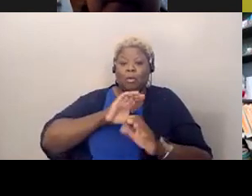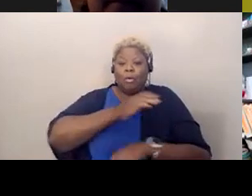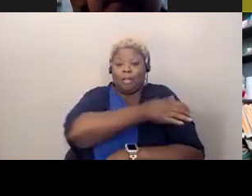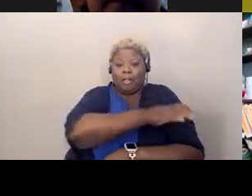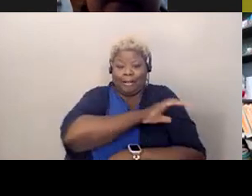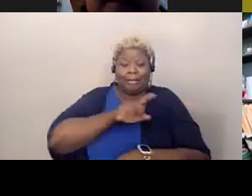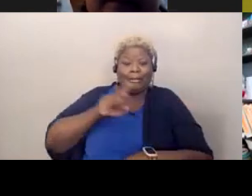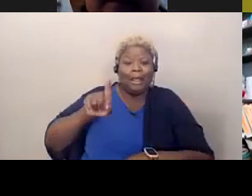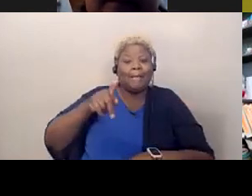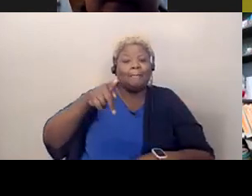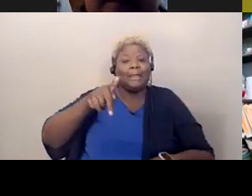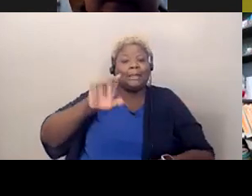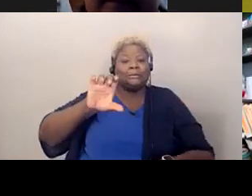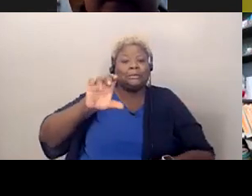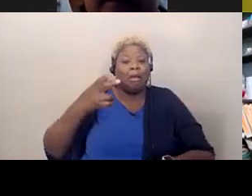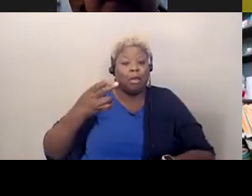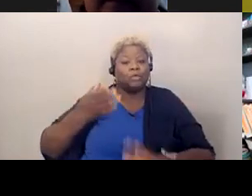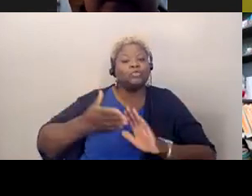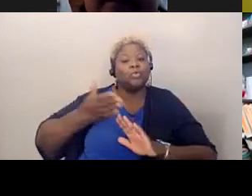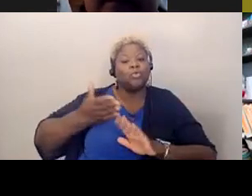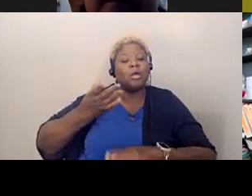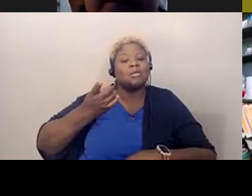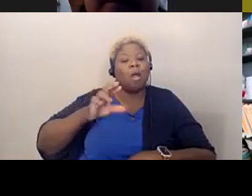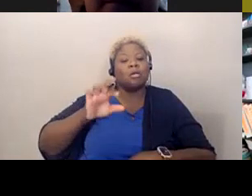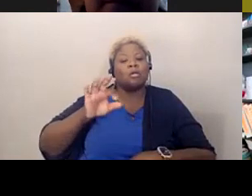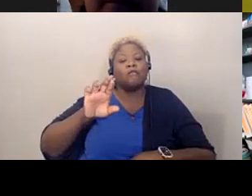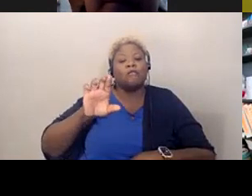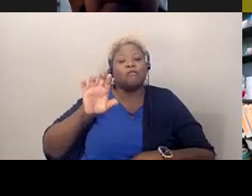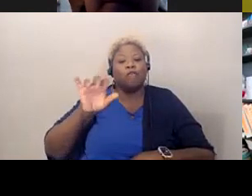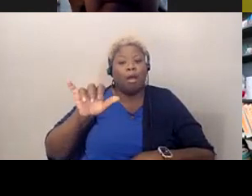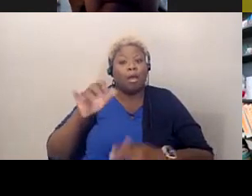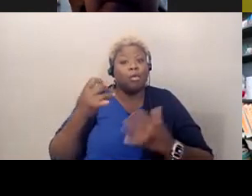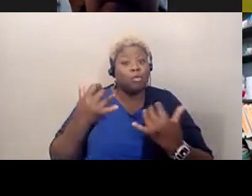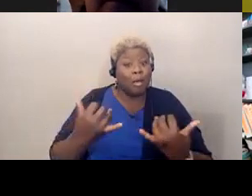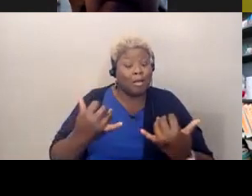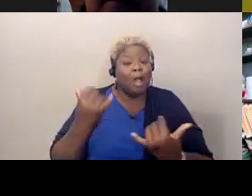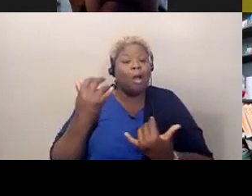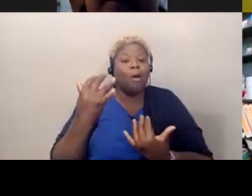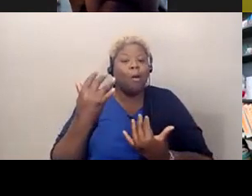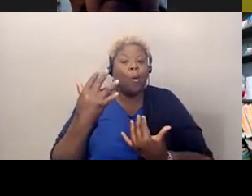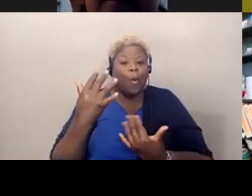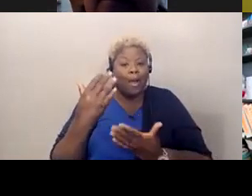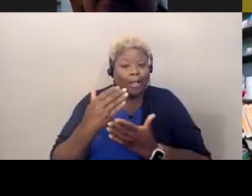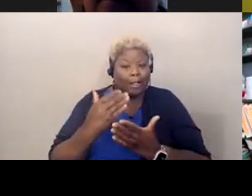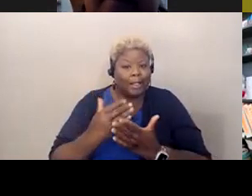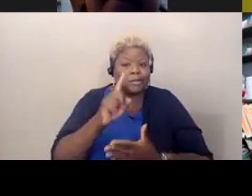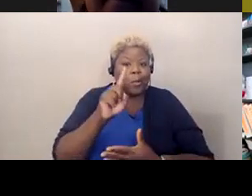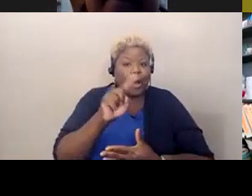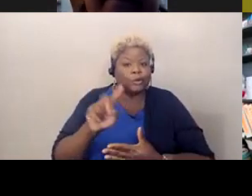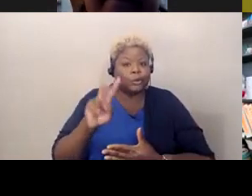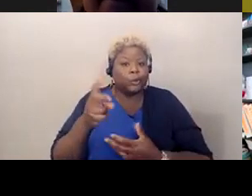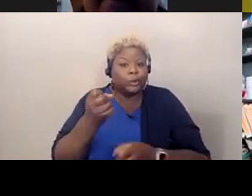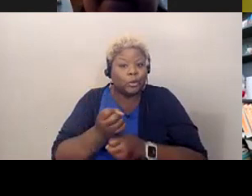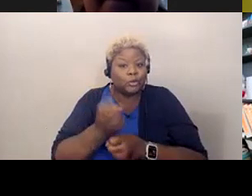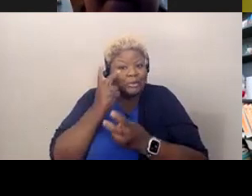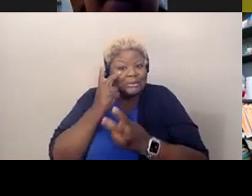at Phoenix Children's Hospital and run by Dr. Fry. There is currently a wait list of 1 to 2 years to be seen for the first time